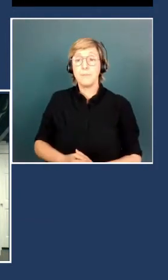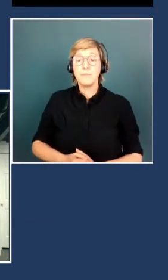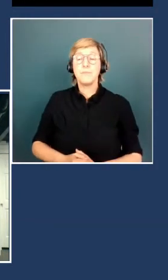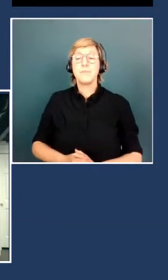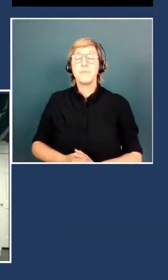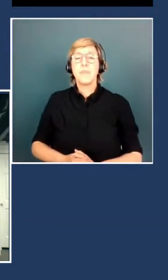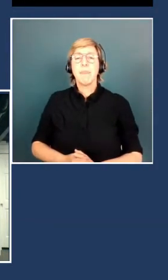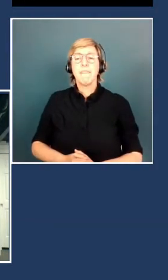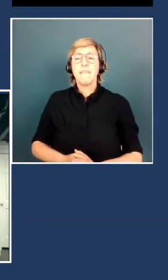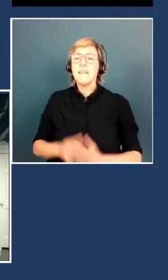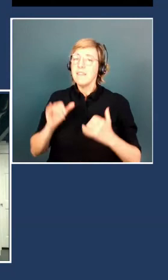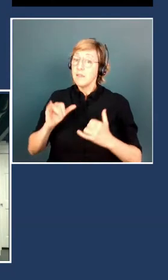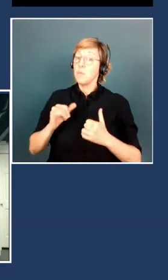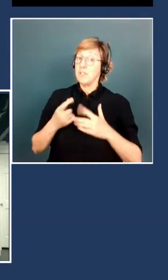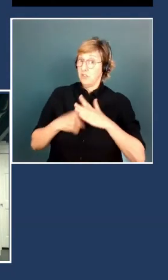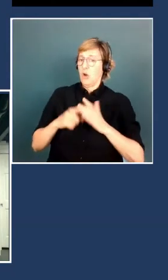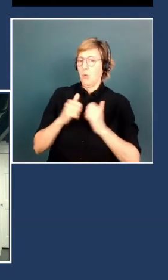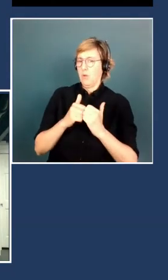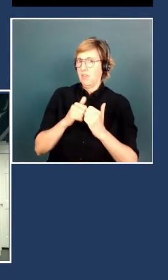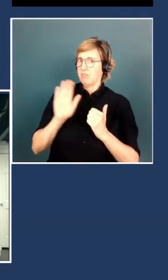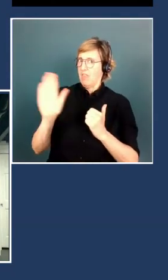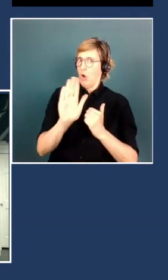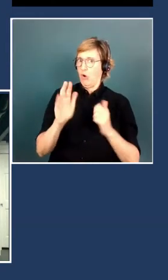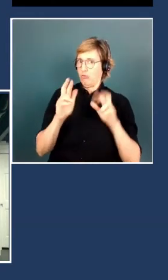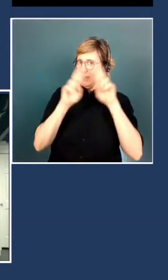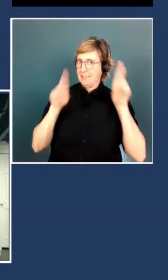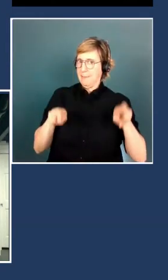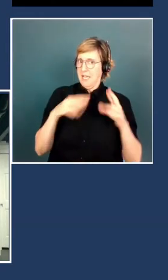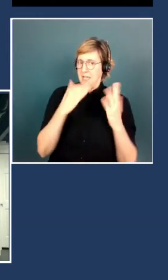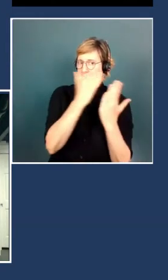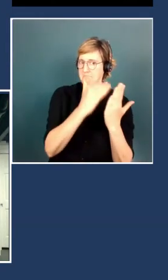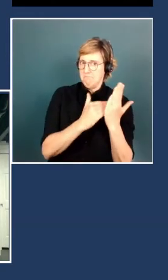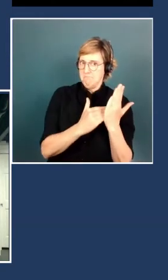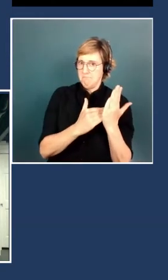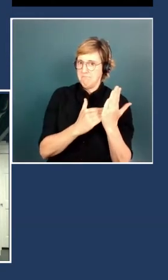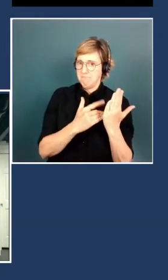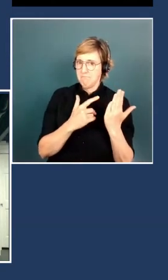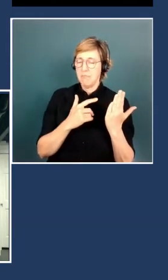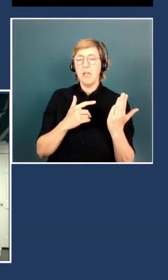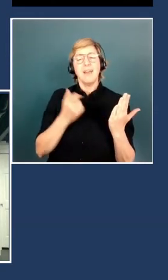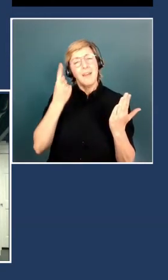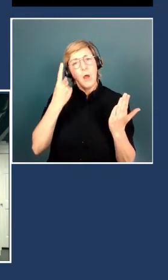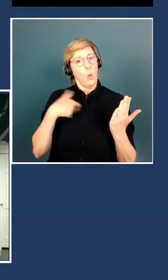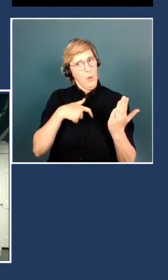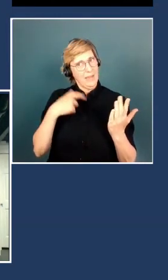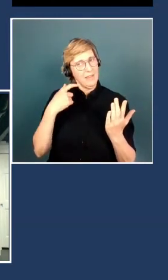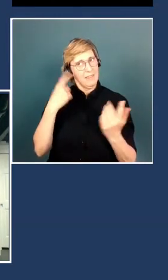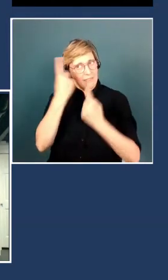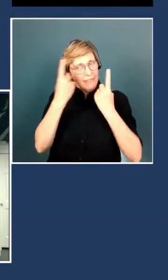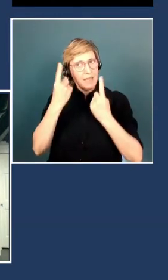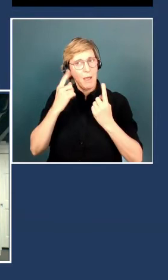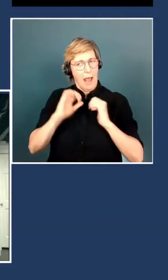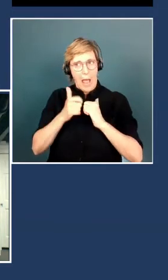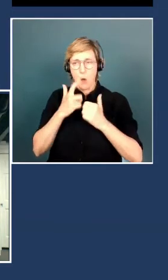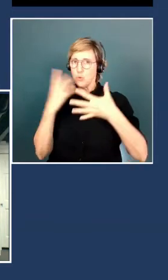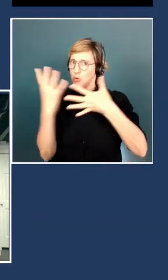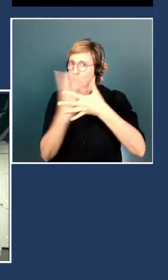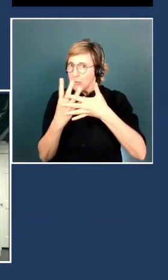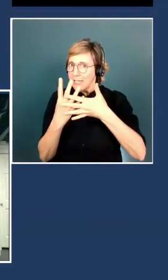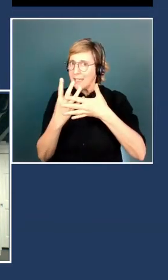for candidates. You're really thinking about that screen-in mentality. We know that there may be gaps in